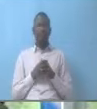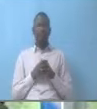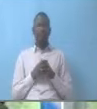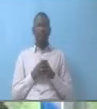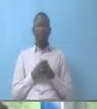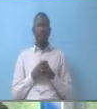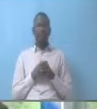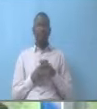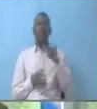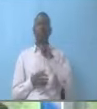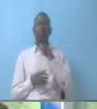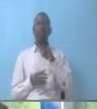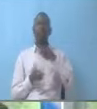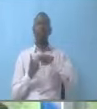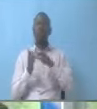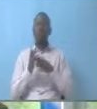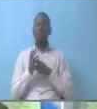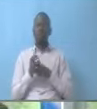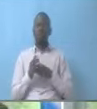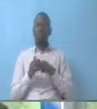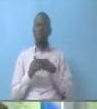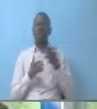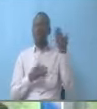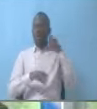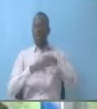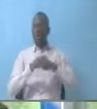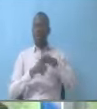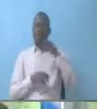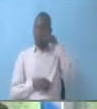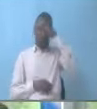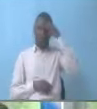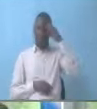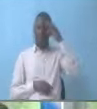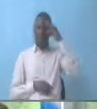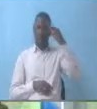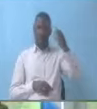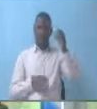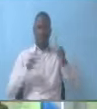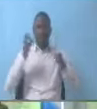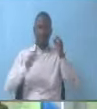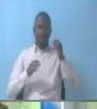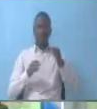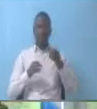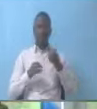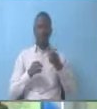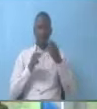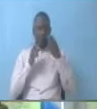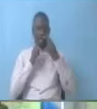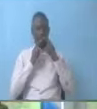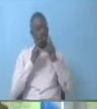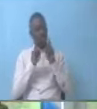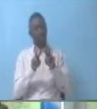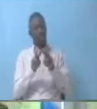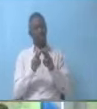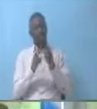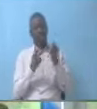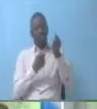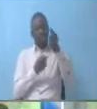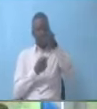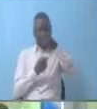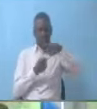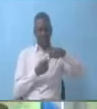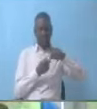Which means in your capacity as Attorney General overseeing the drafting of these laws,